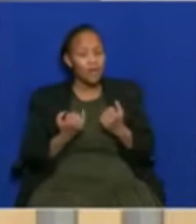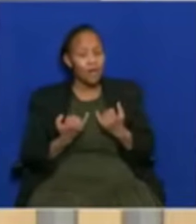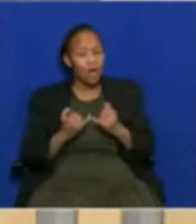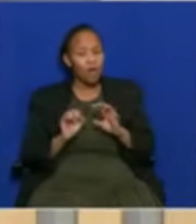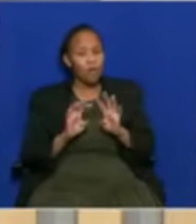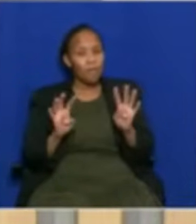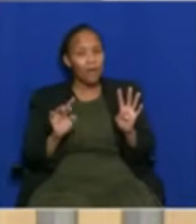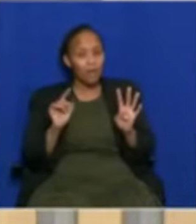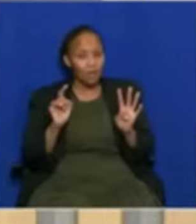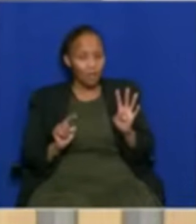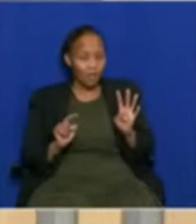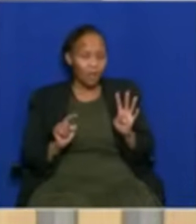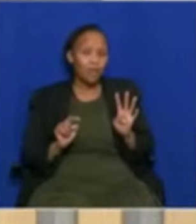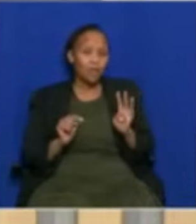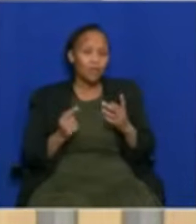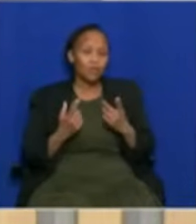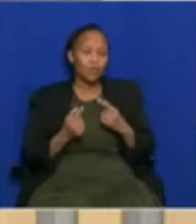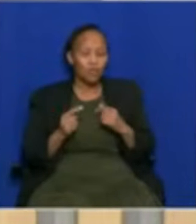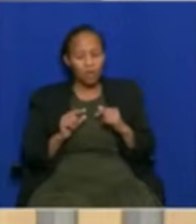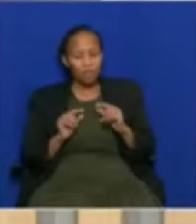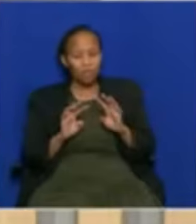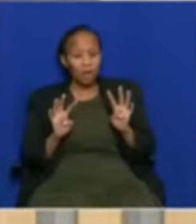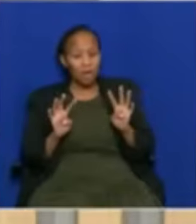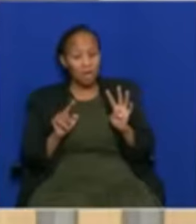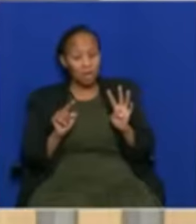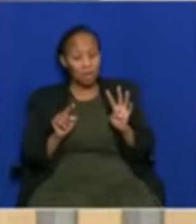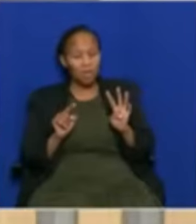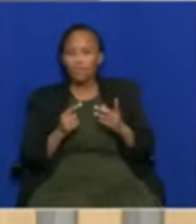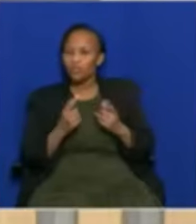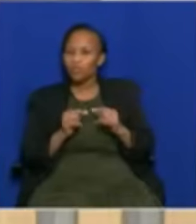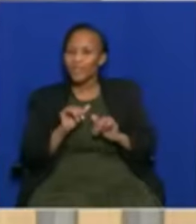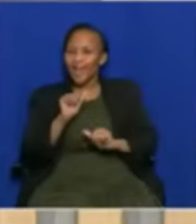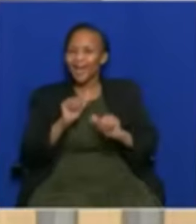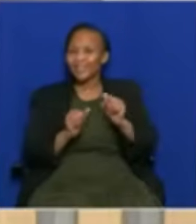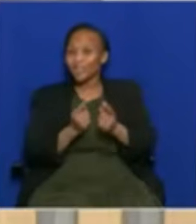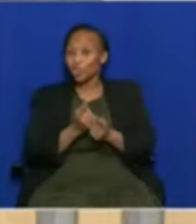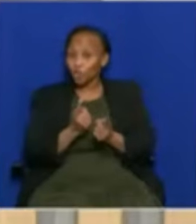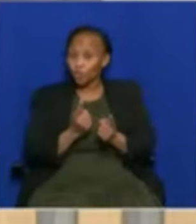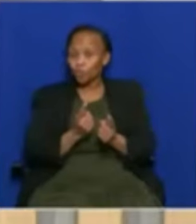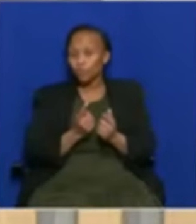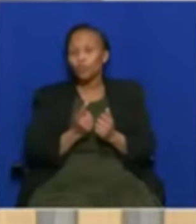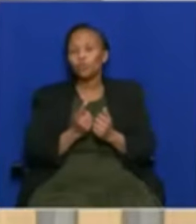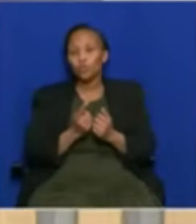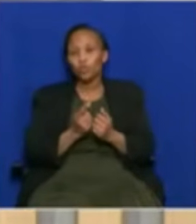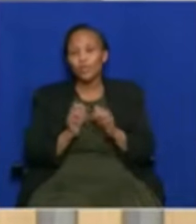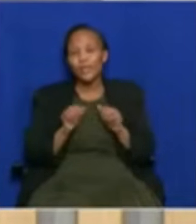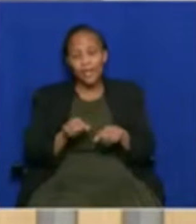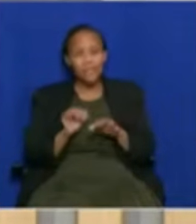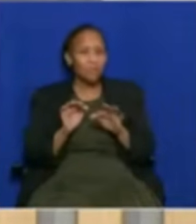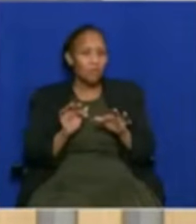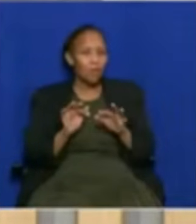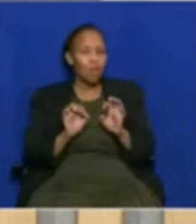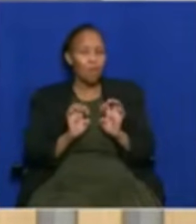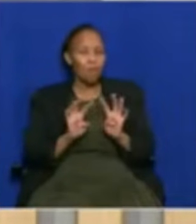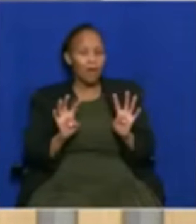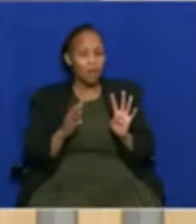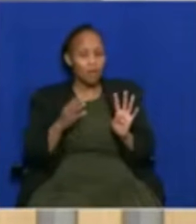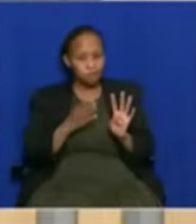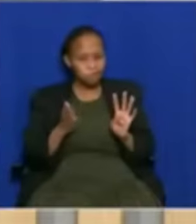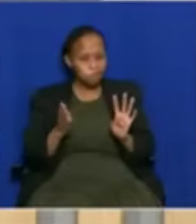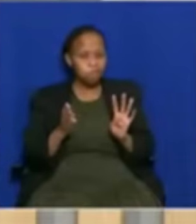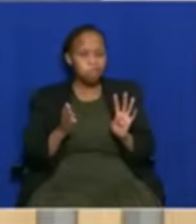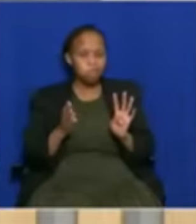being assessed. And there are people in that panel that are also being assessed with